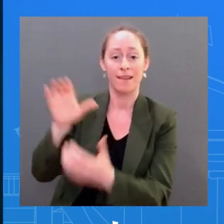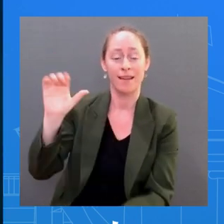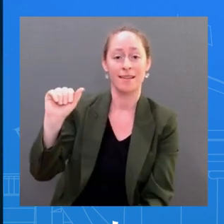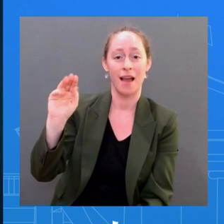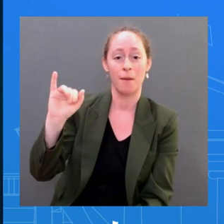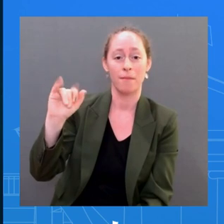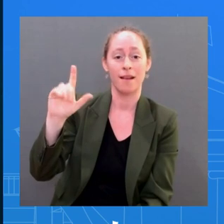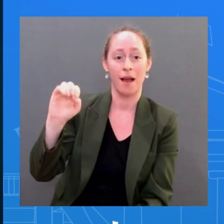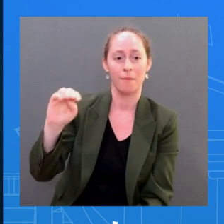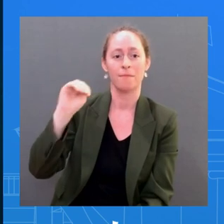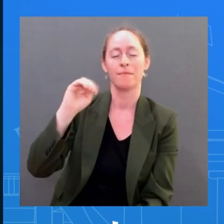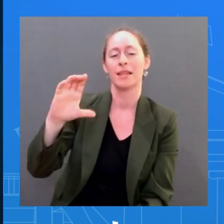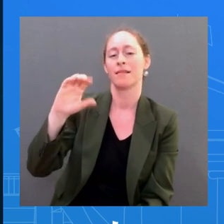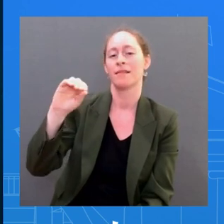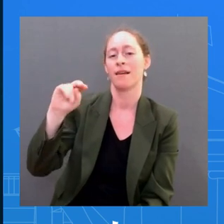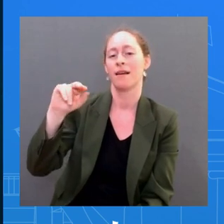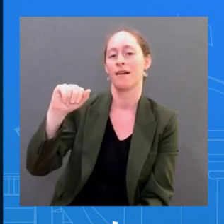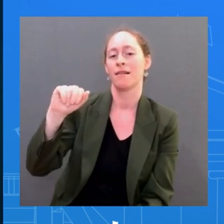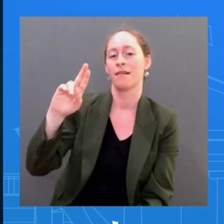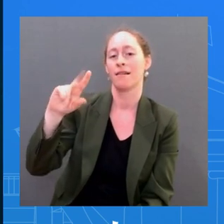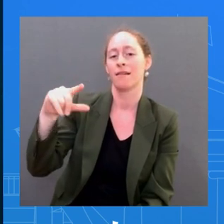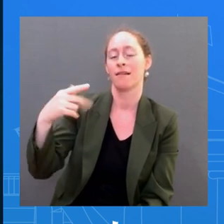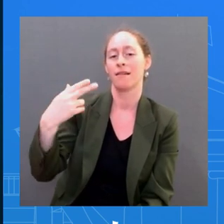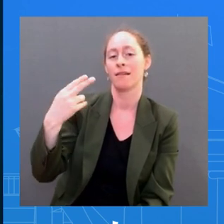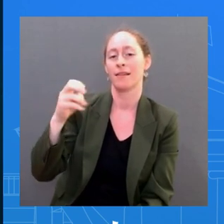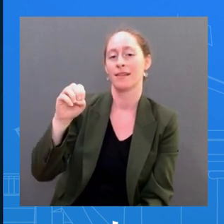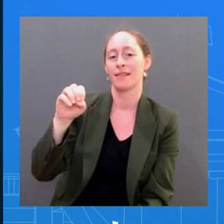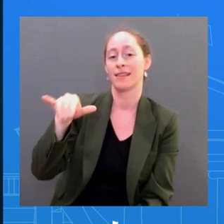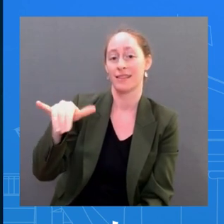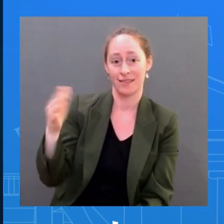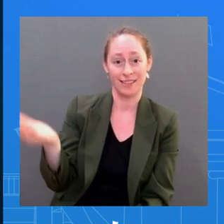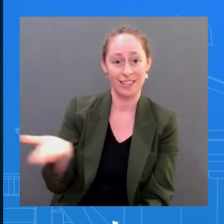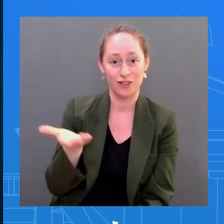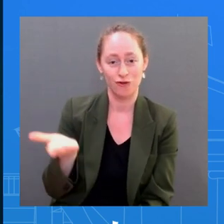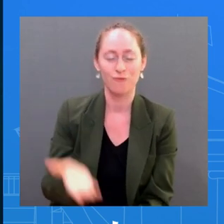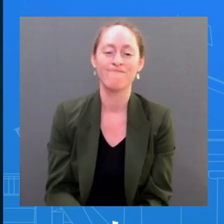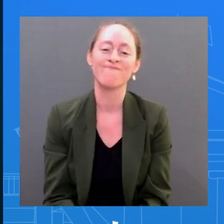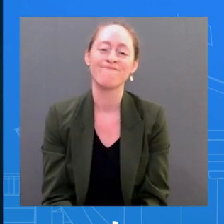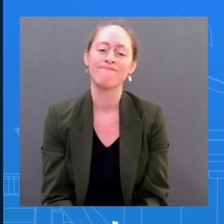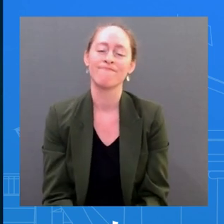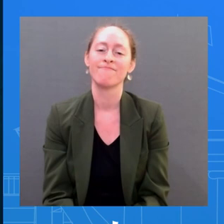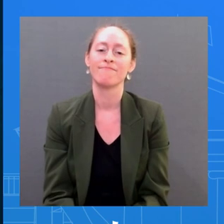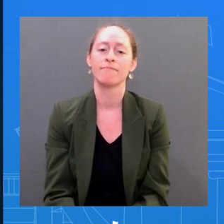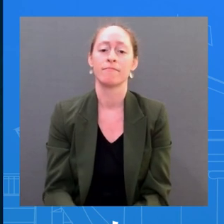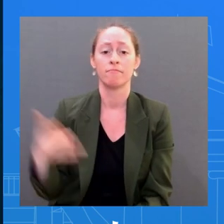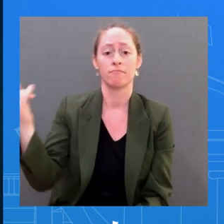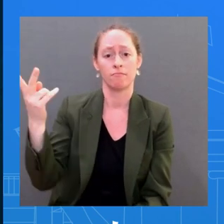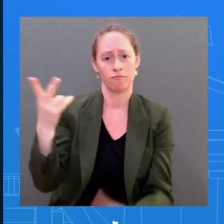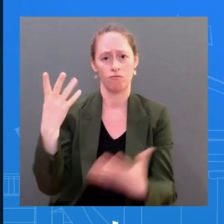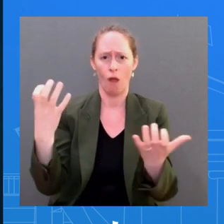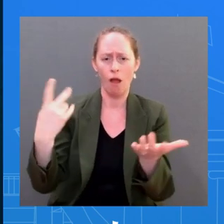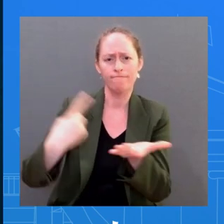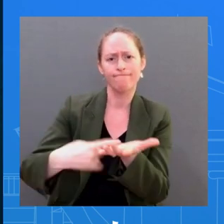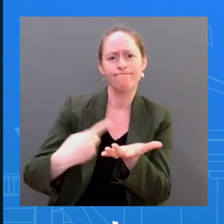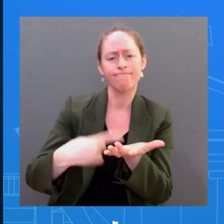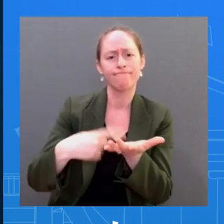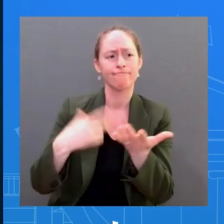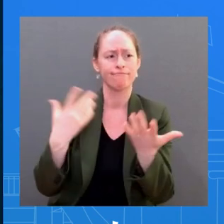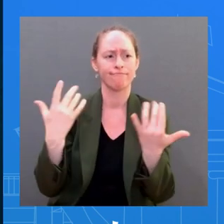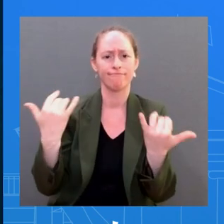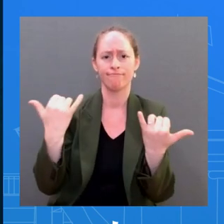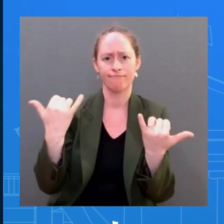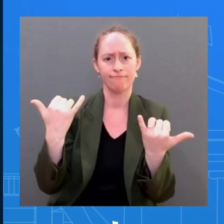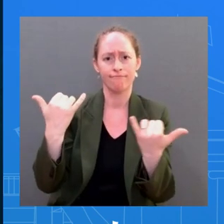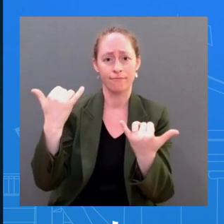speak on an urgent issue our nation is currently facing. You may know Matthew as an actor, but more importantly,